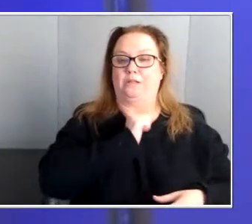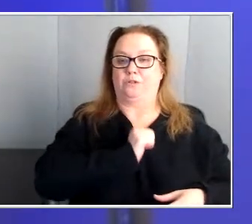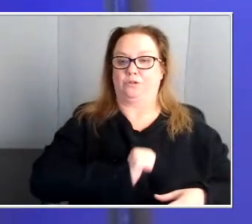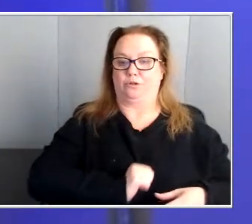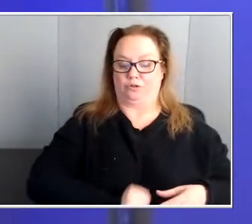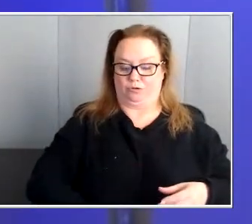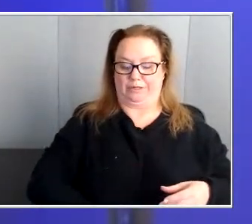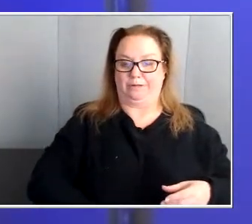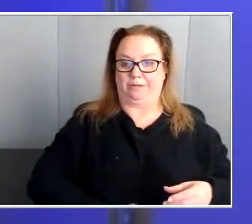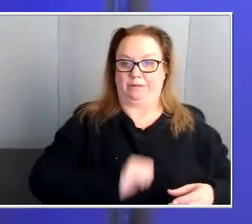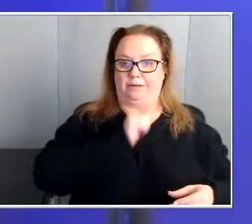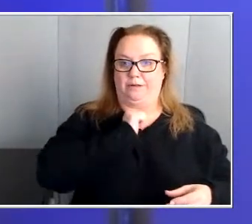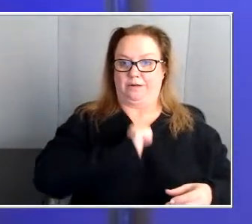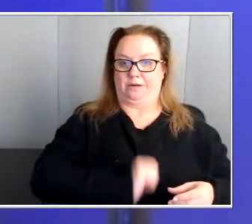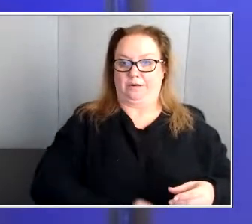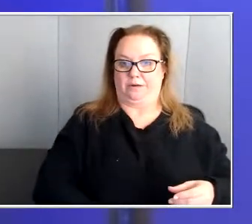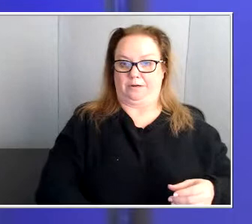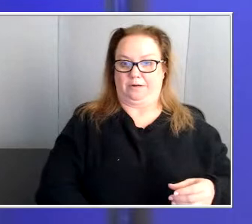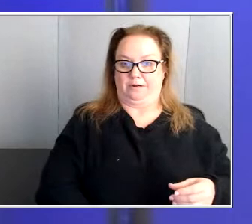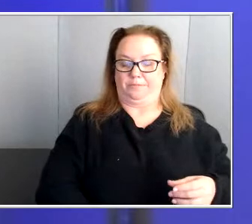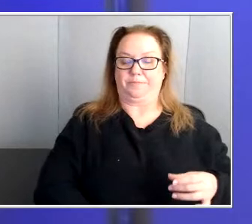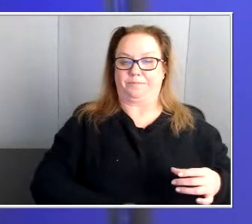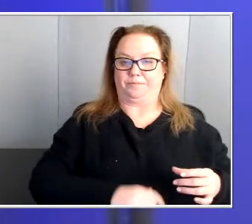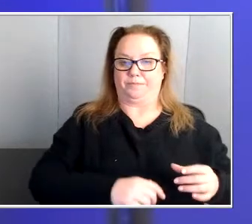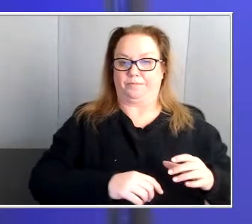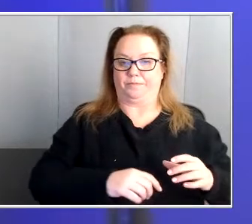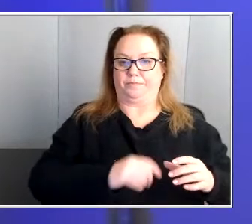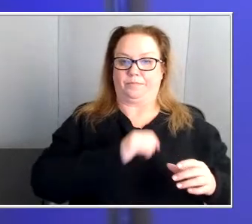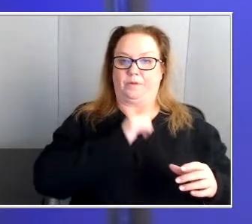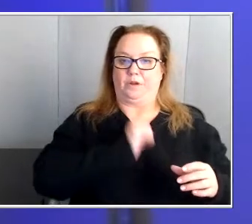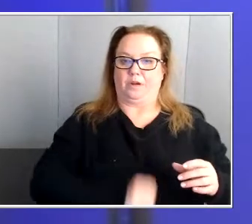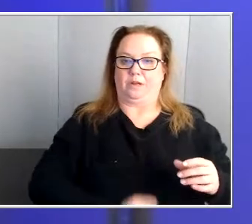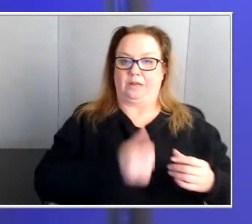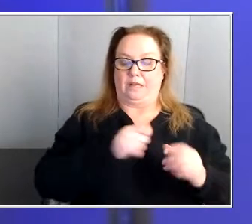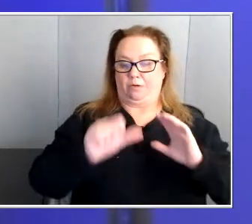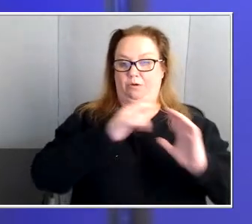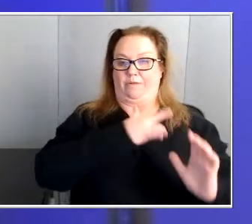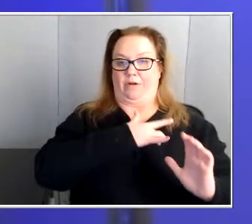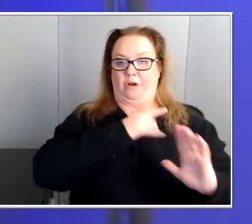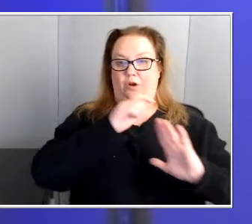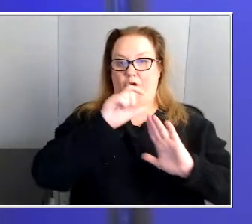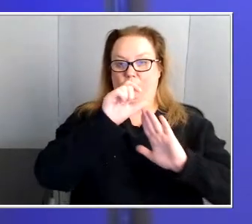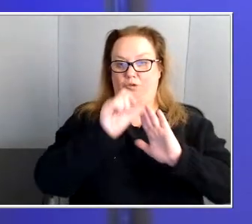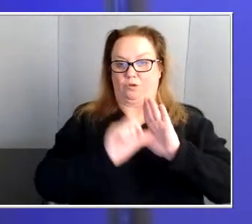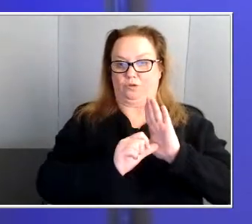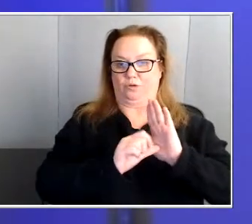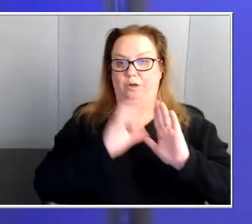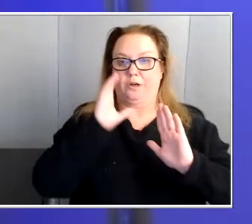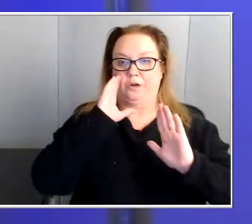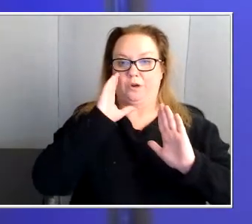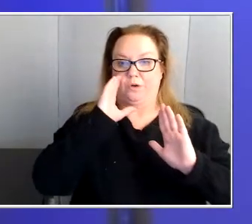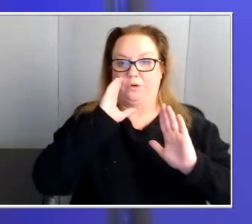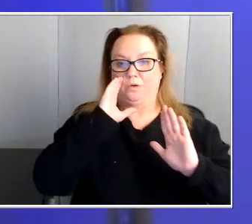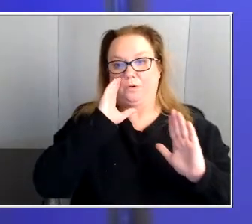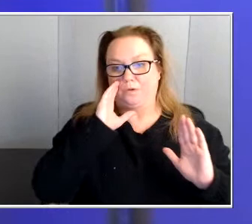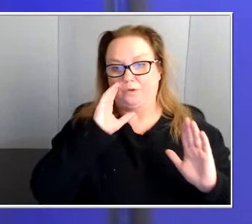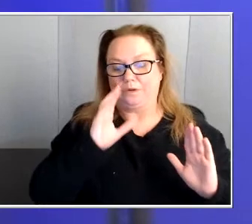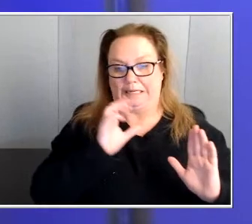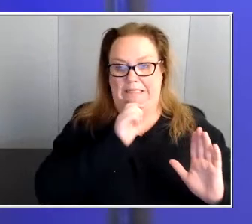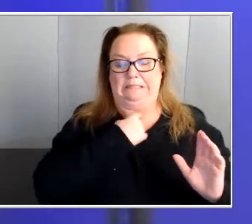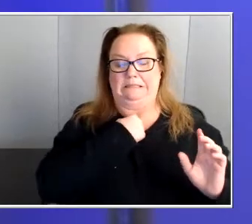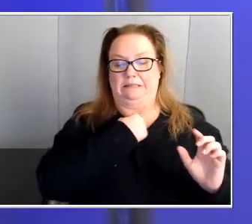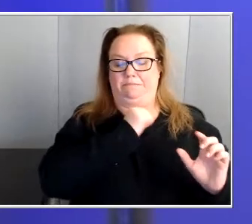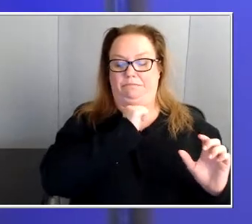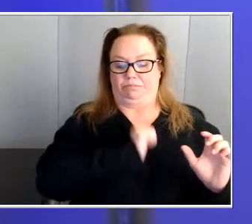the end of your sternum in the midline. So anyone who's had heart surgery will know that that's a